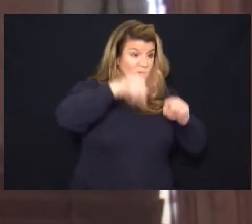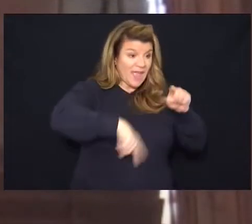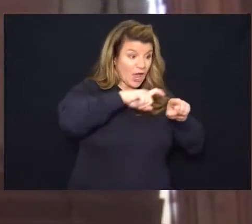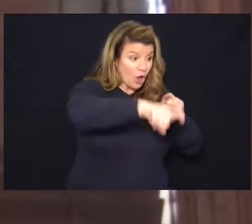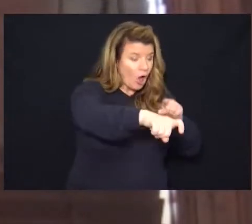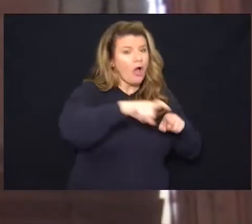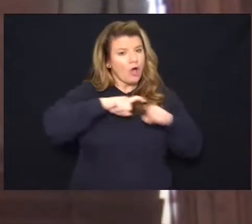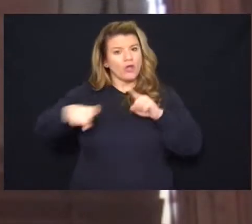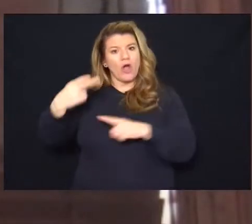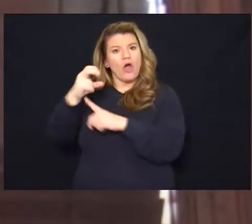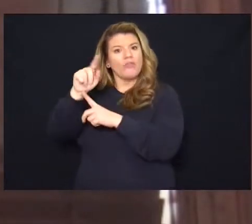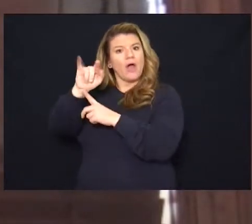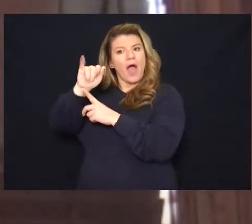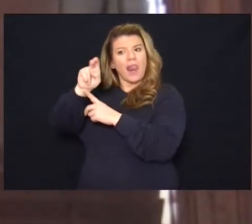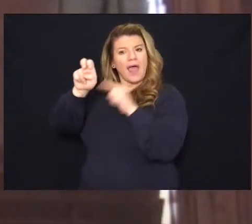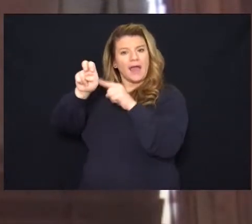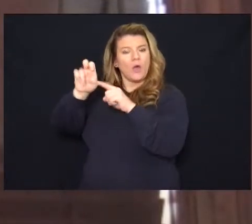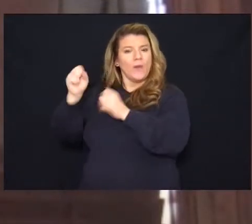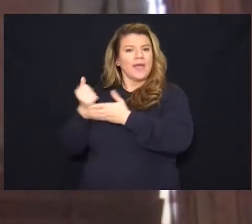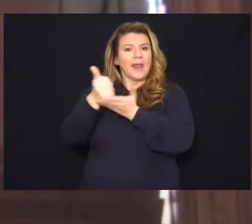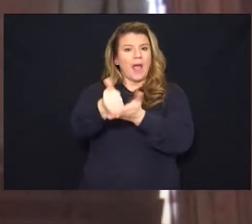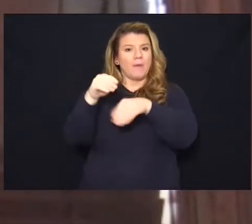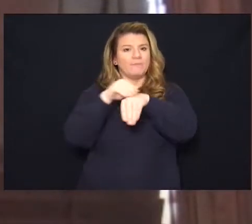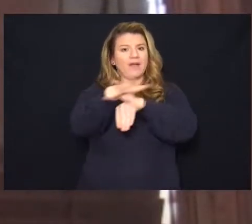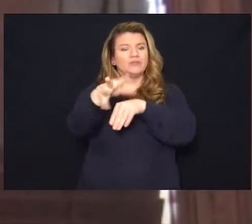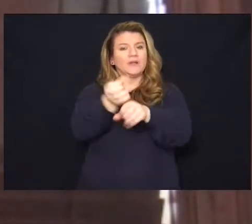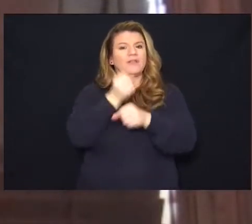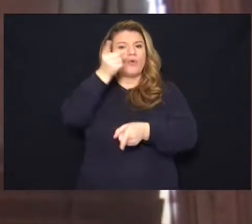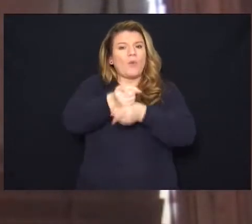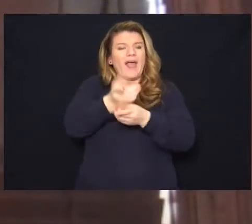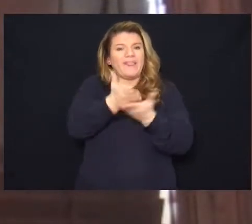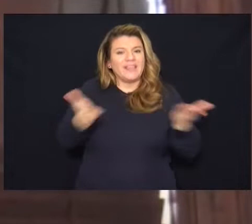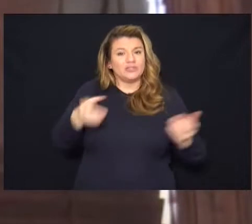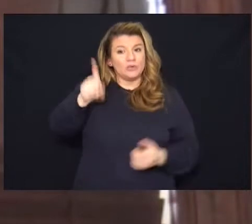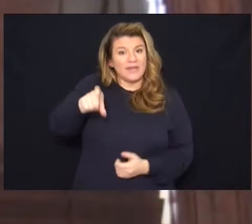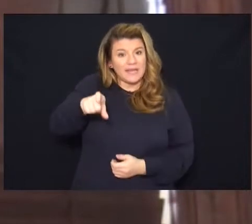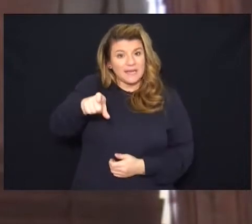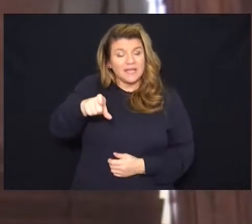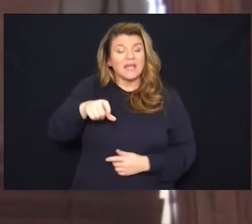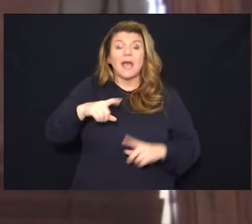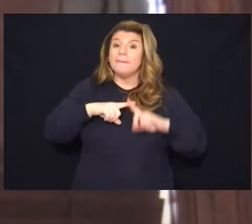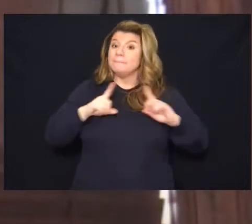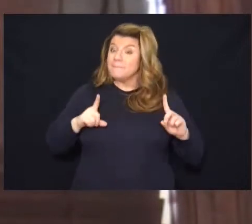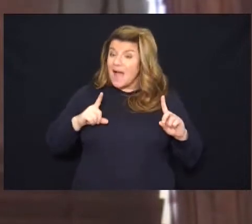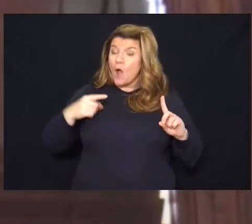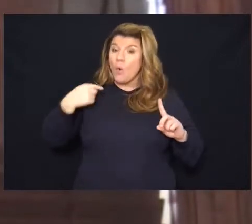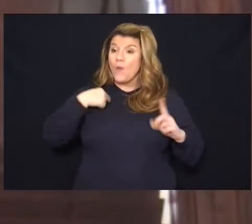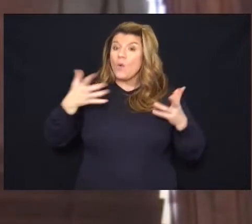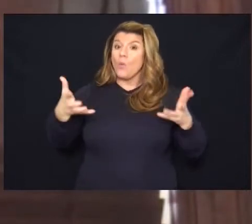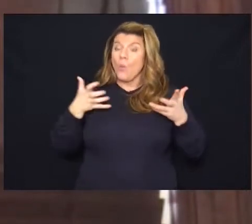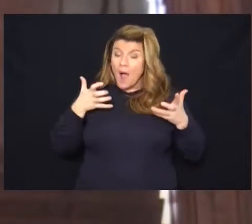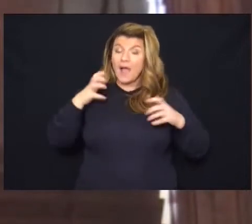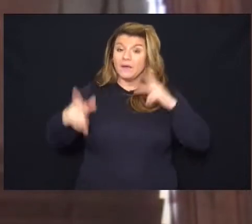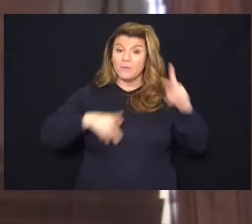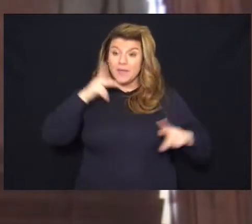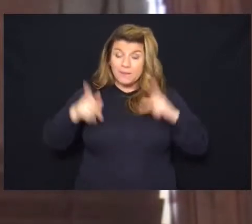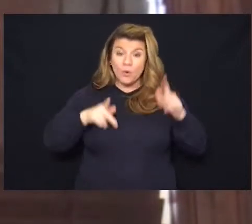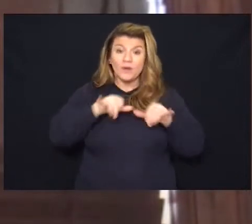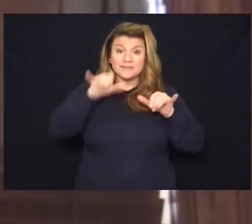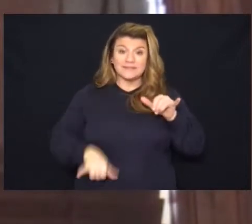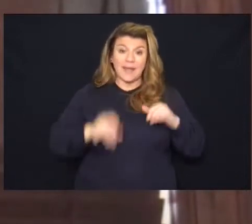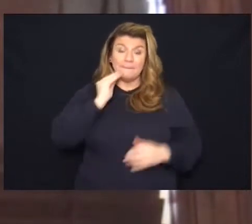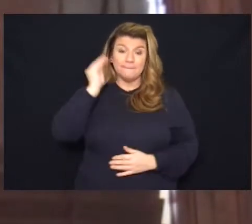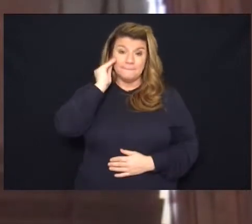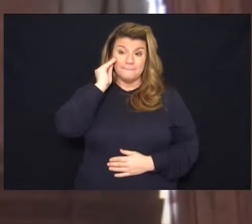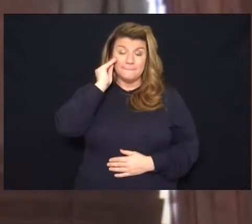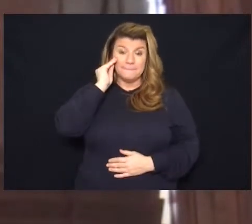provider to be able to get the resources you need. But we are very much wanting people to stay at home